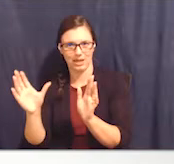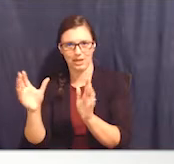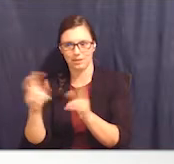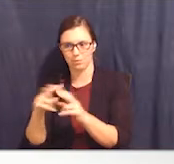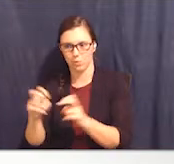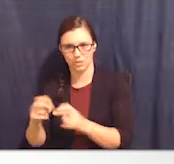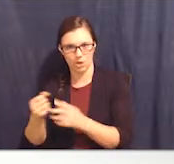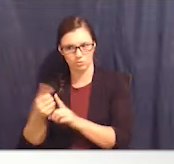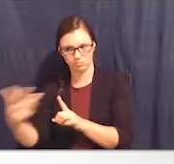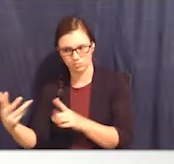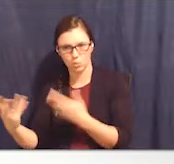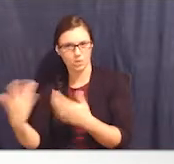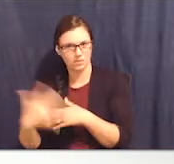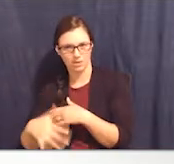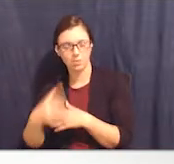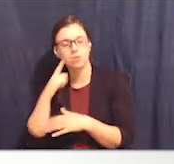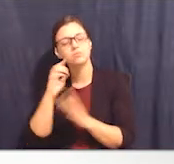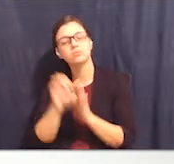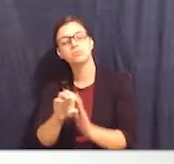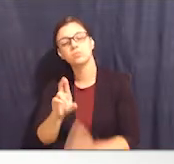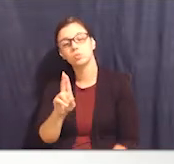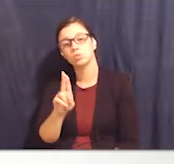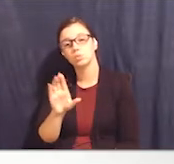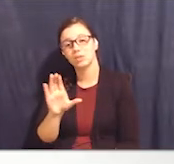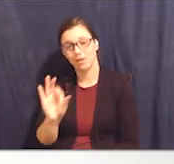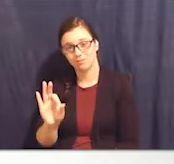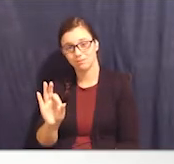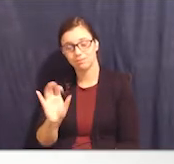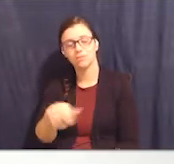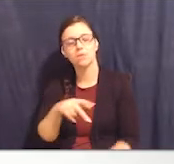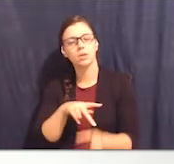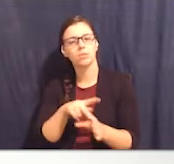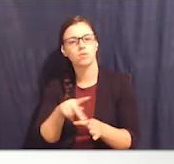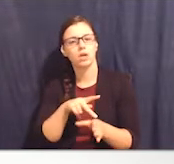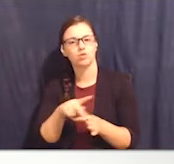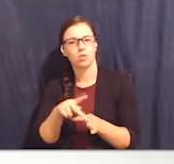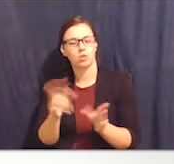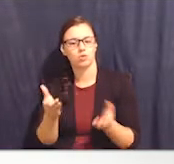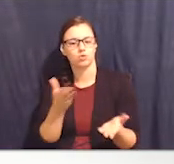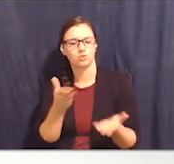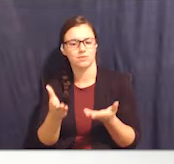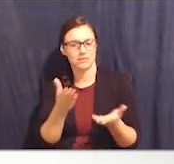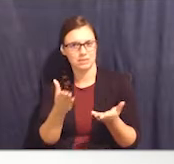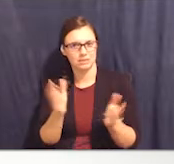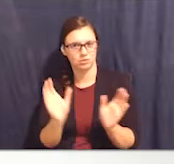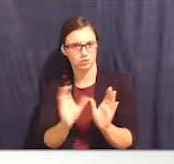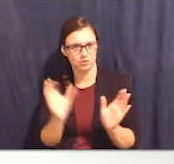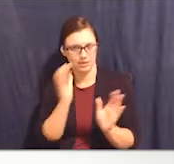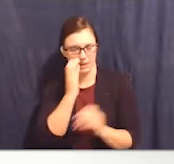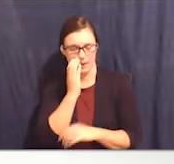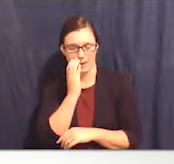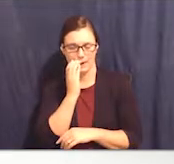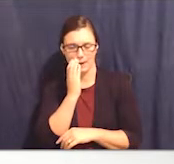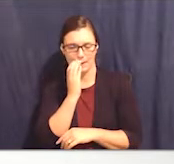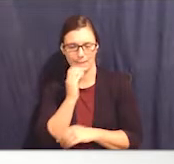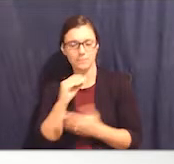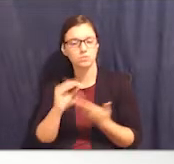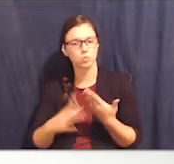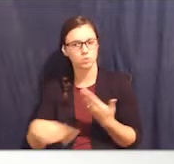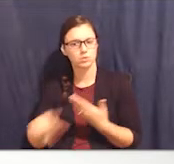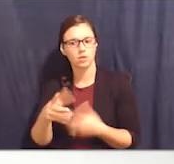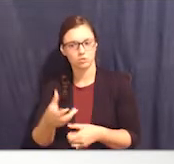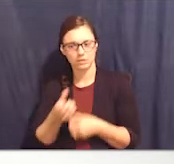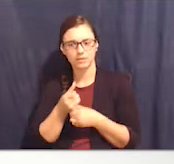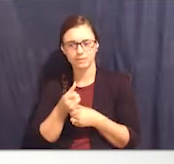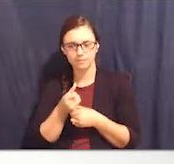students can earn. There are also, we know that there are in welding, You may not know this. I shouldn't say we know.